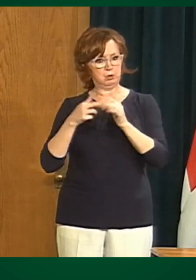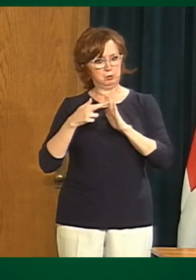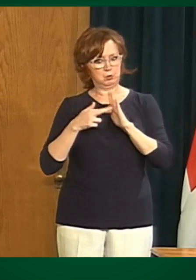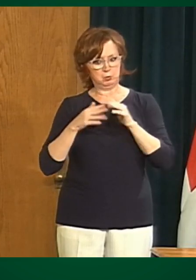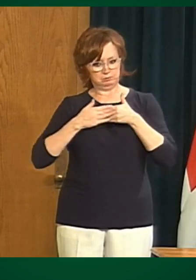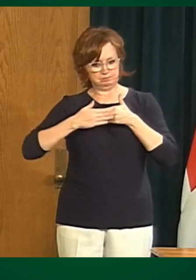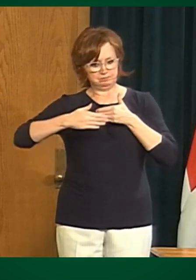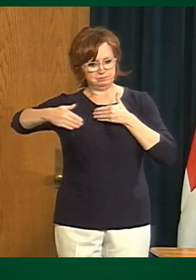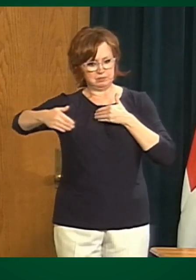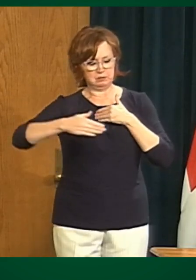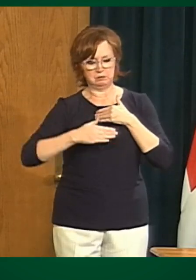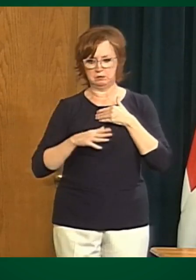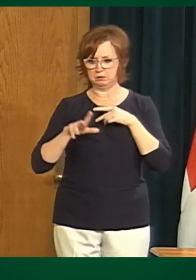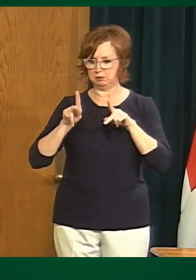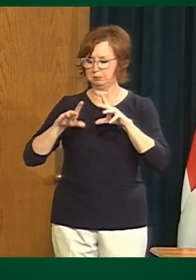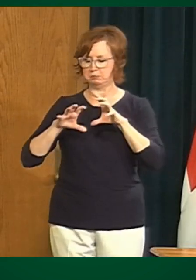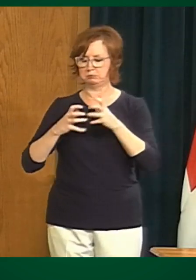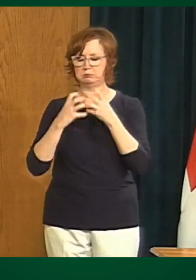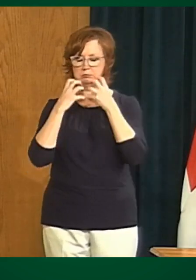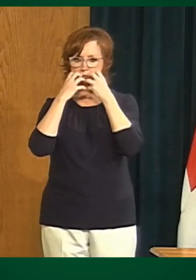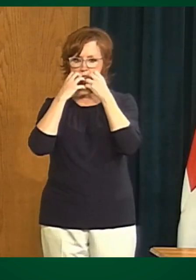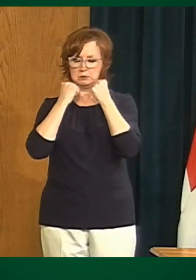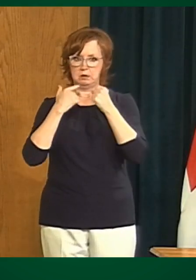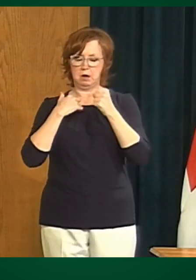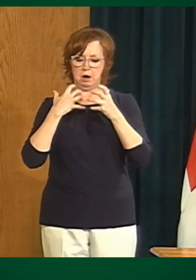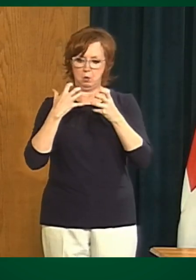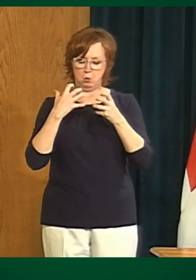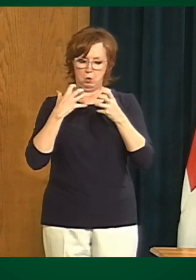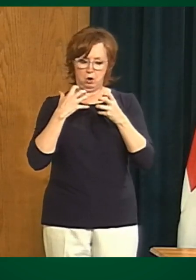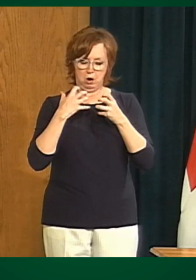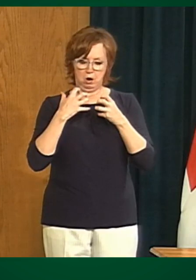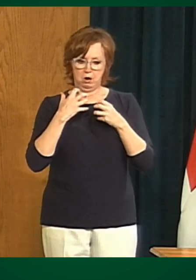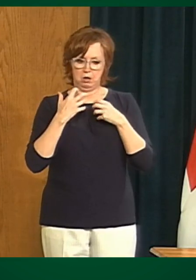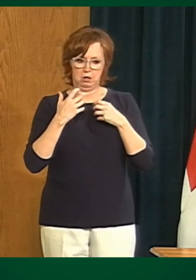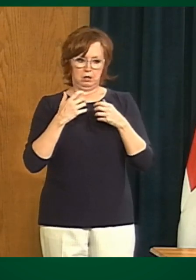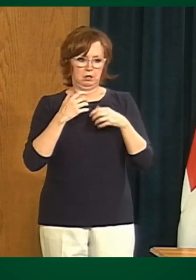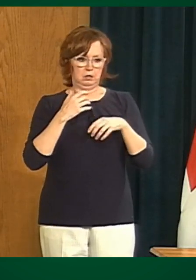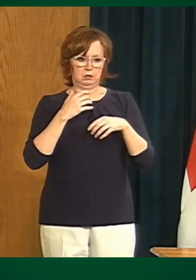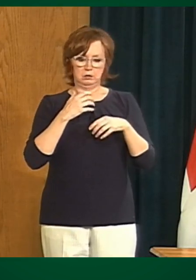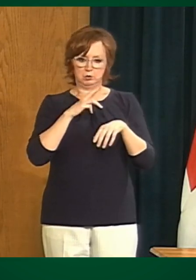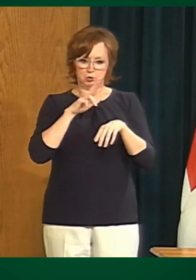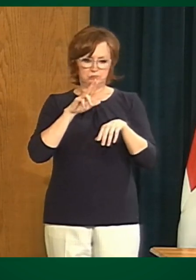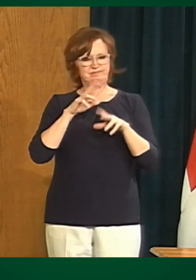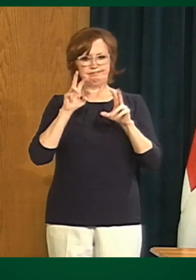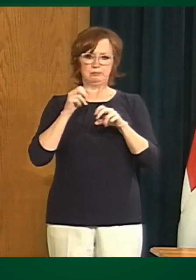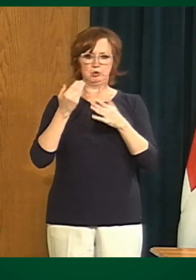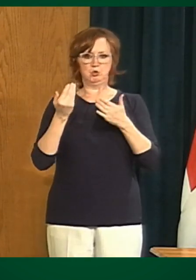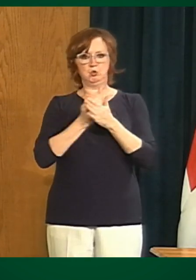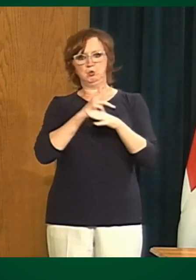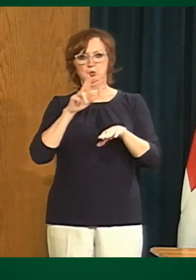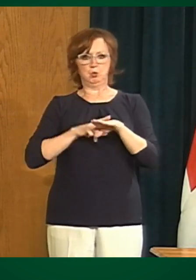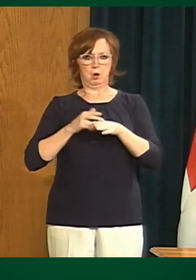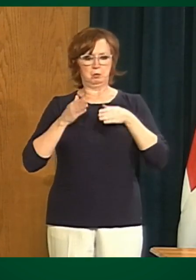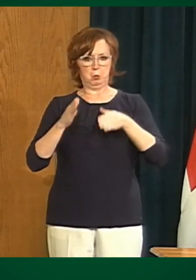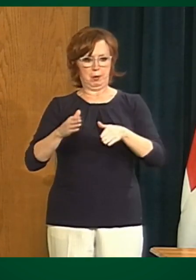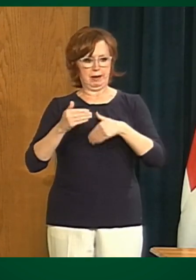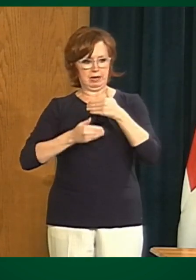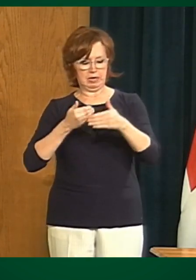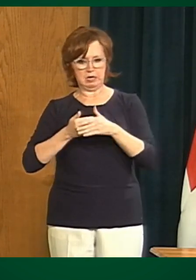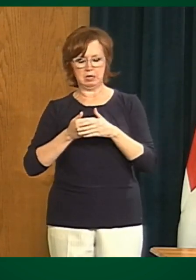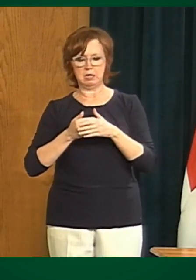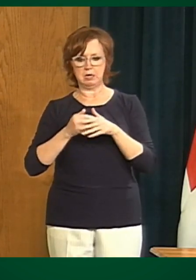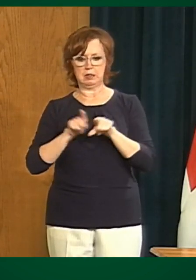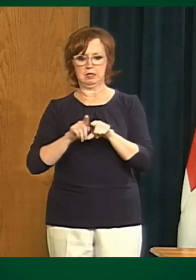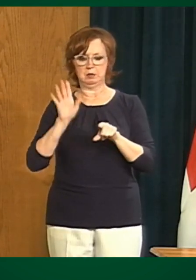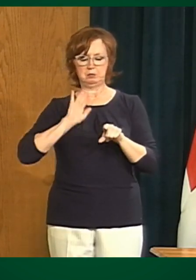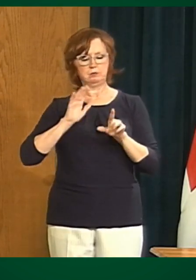weeks ahead, because they truly do want to see things not go back to normal, but go to a new normal, if you will. And the normal that we are heading